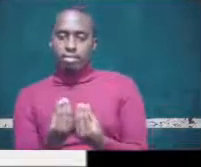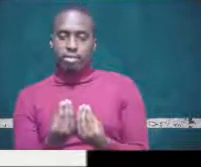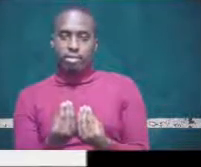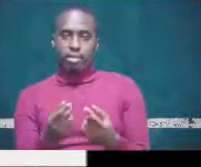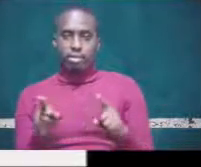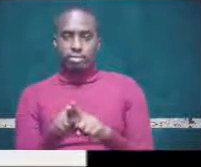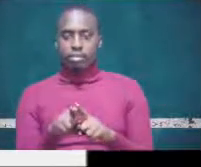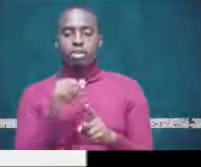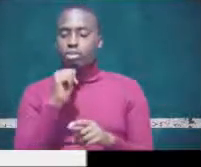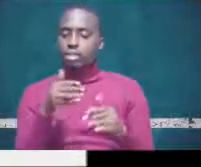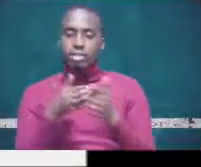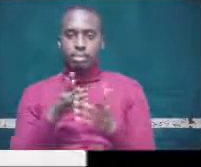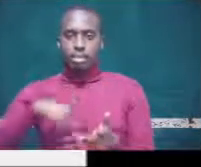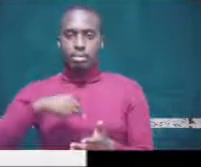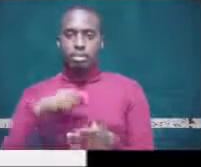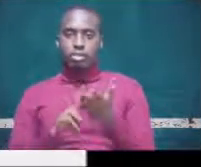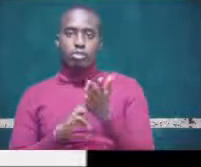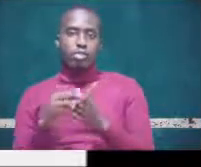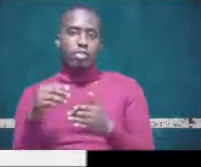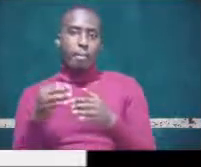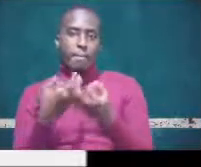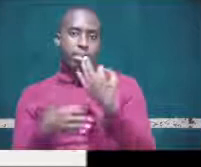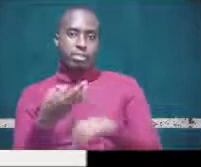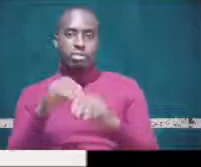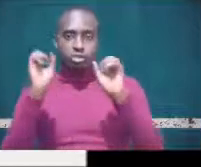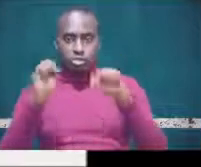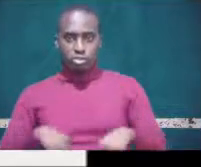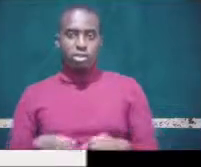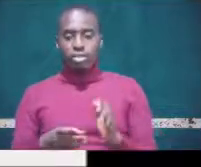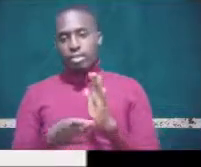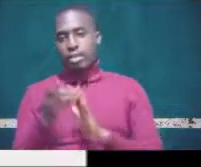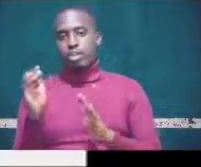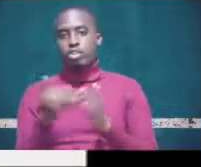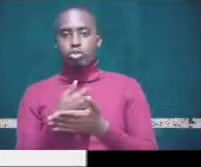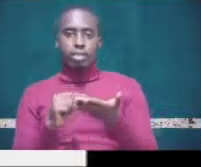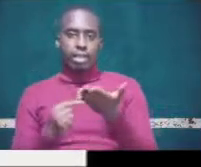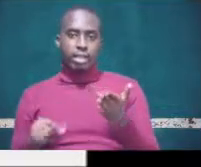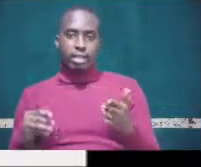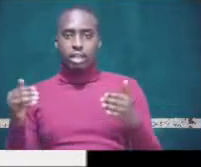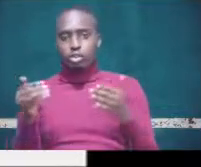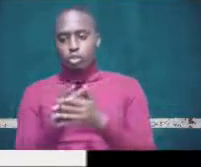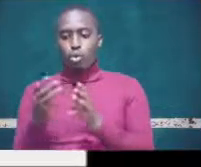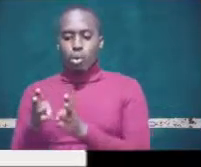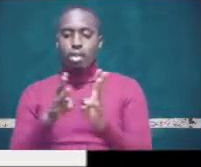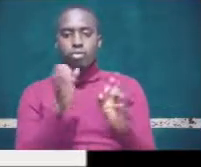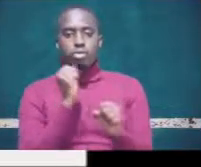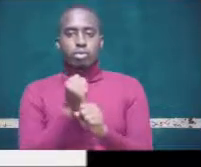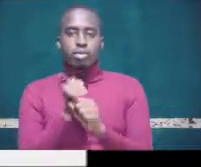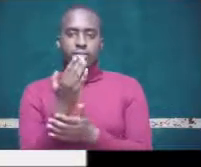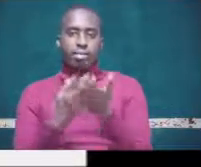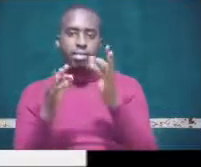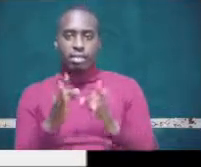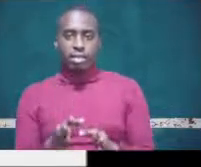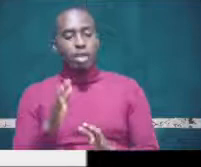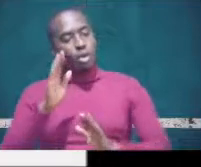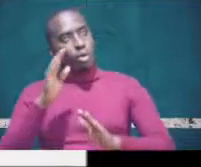So we don't limit ourselves to the use of machines, so you can develop any new technique, any new way of doing something or